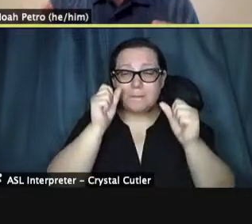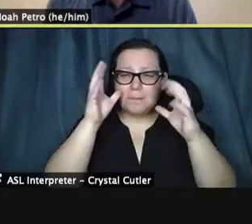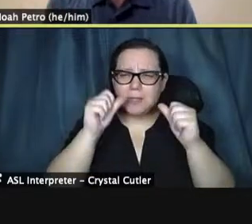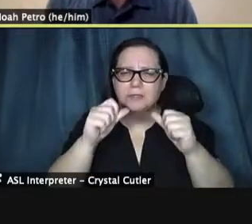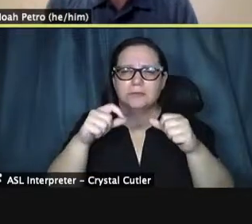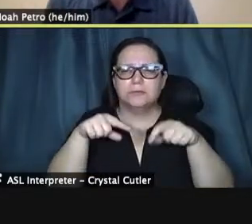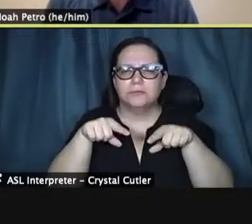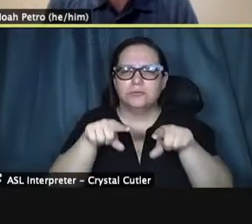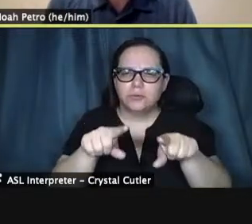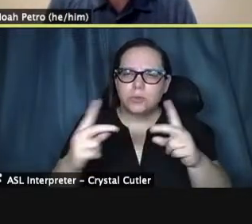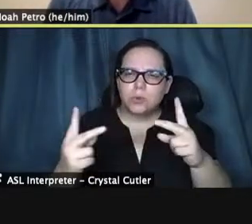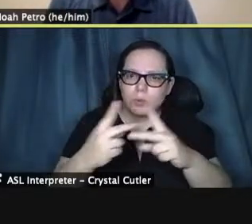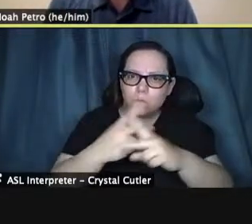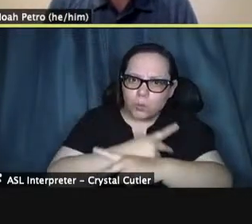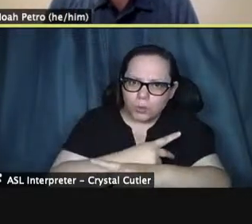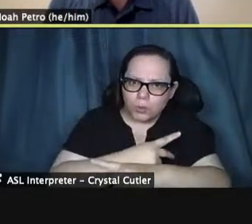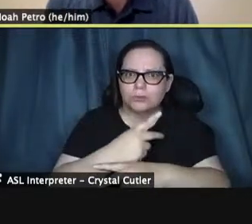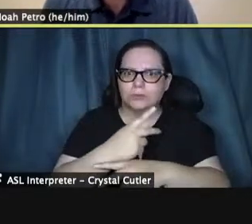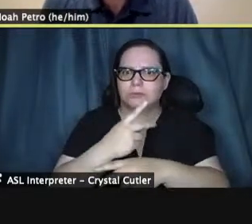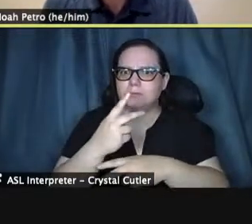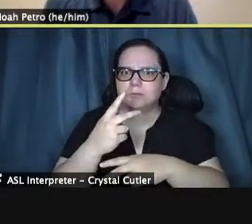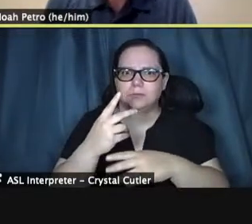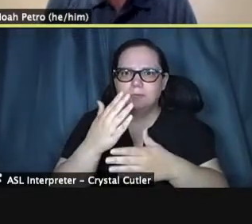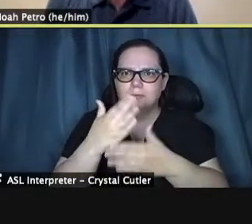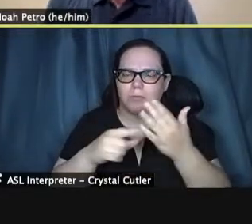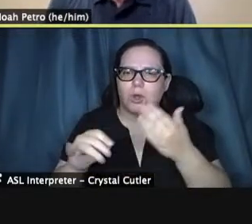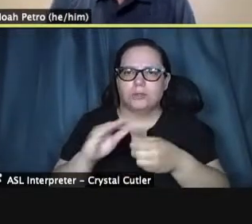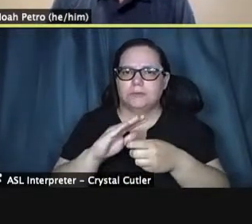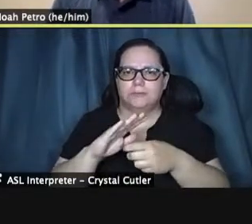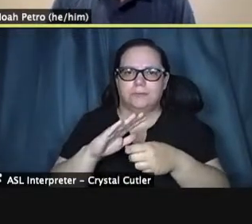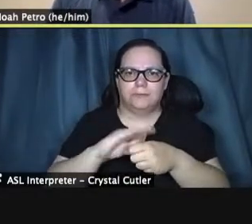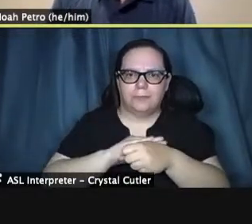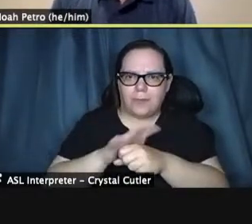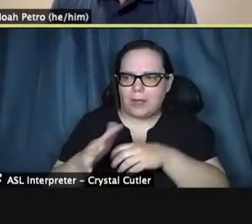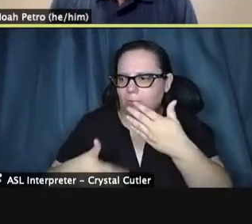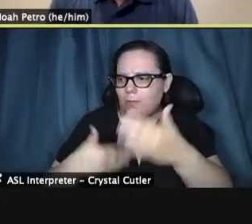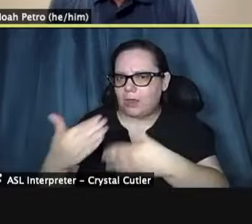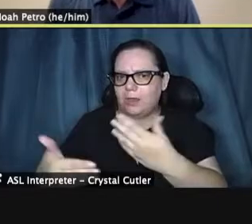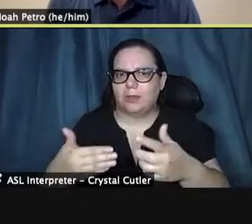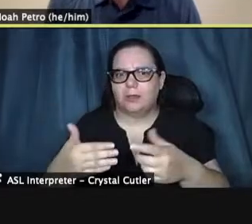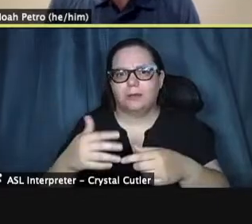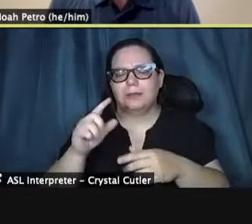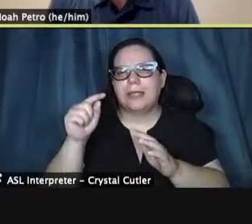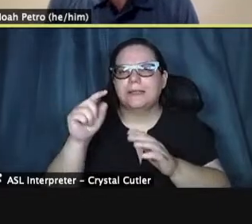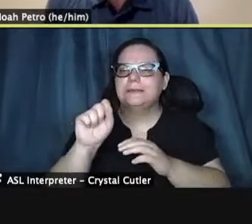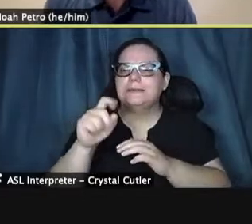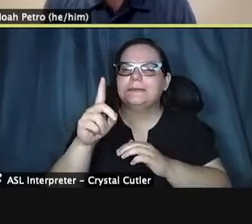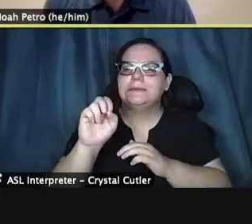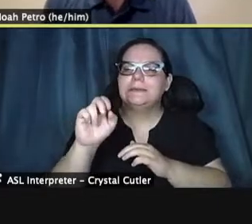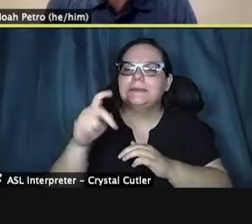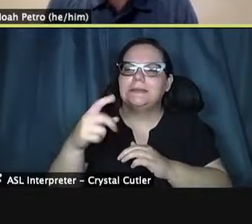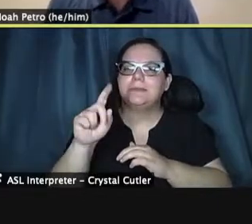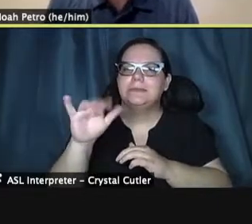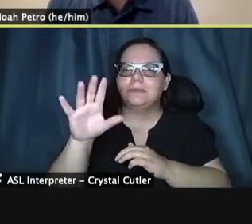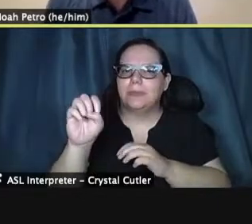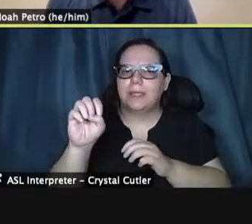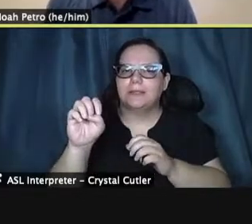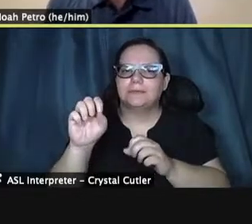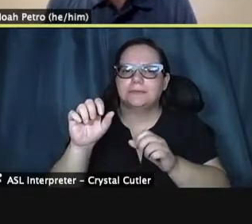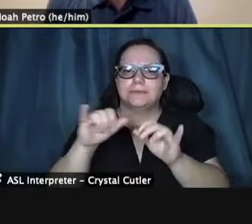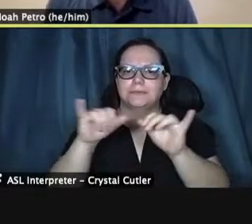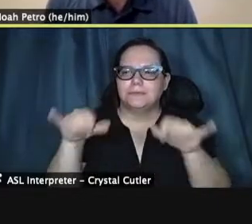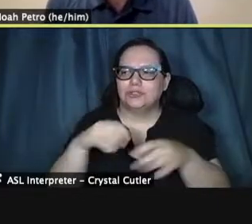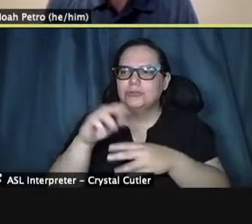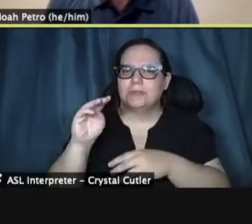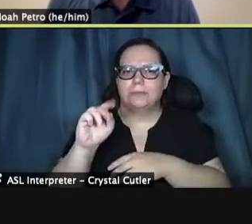Deep Space Network station in Madrid continued to operate. It was nothing short of a miracle, I think, that the entire